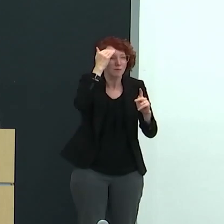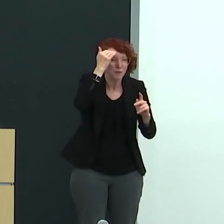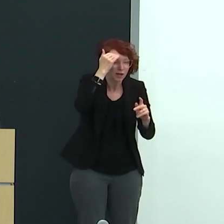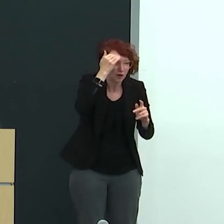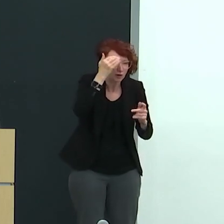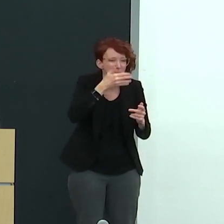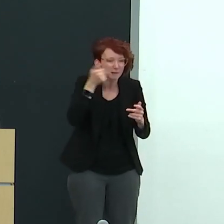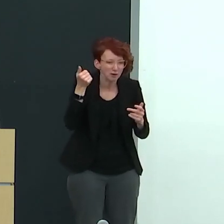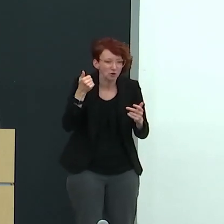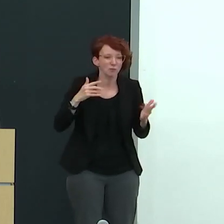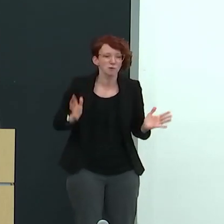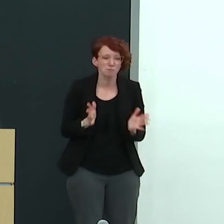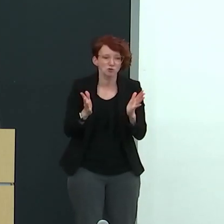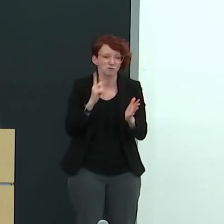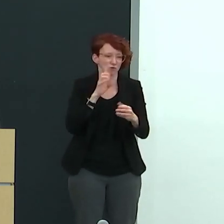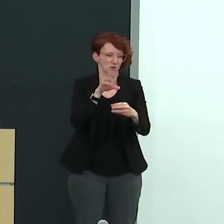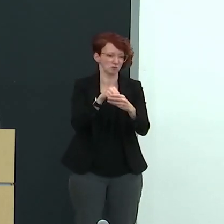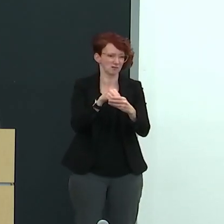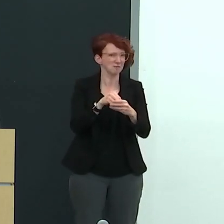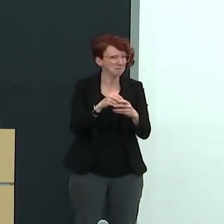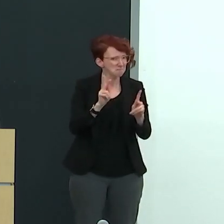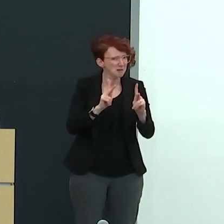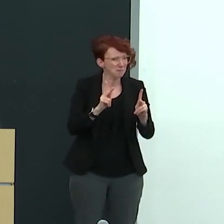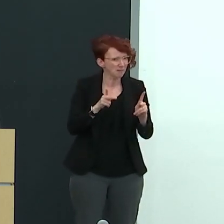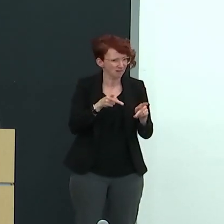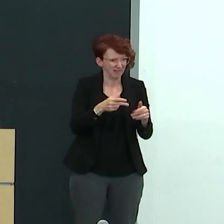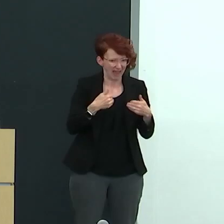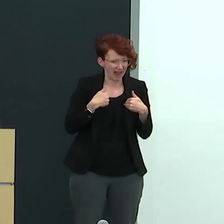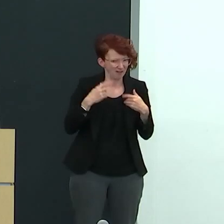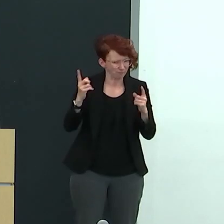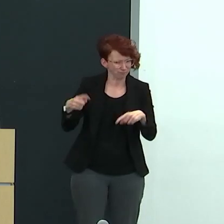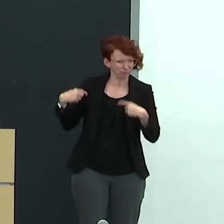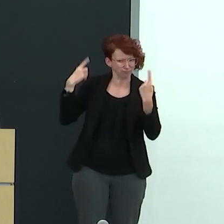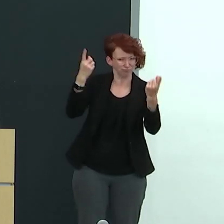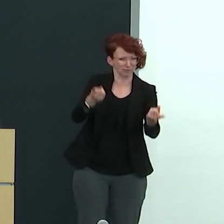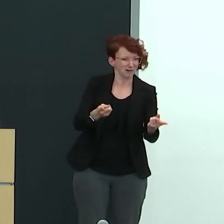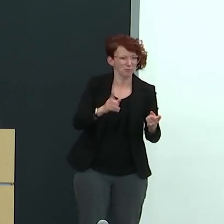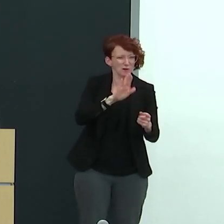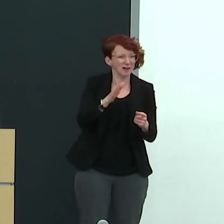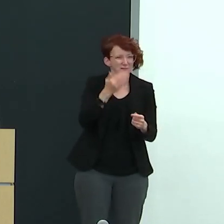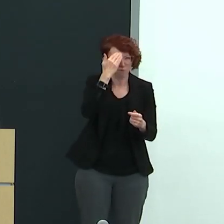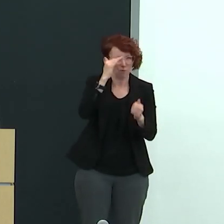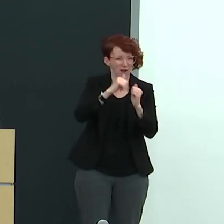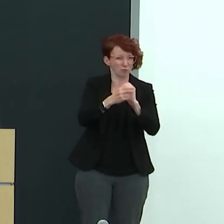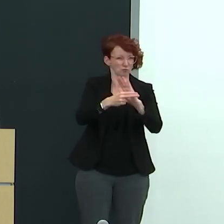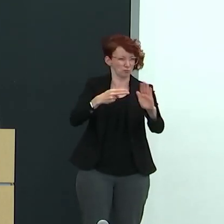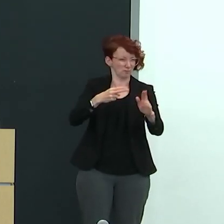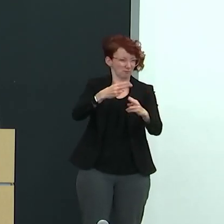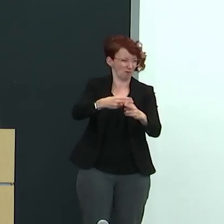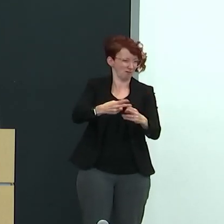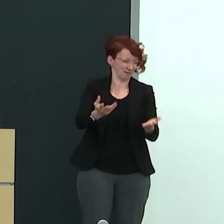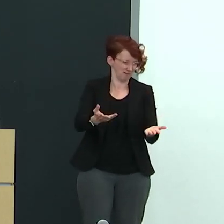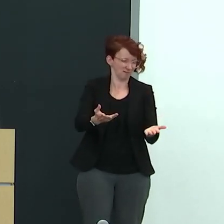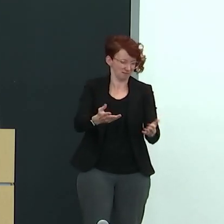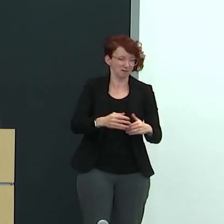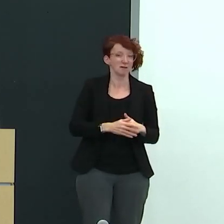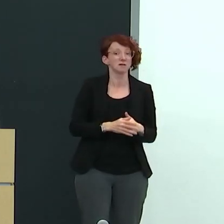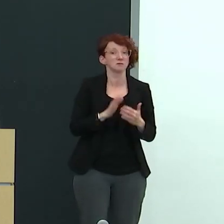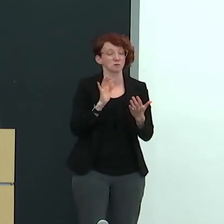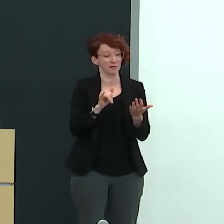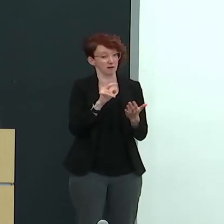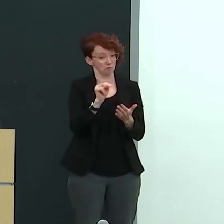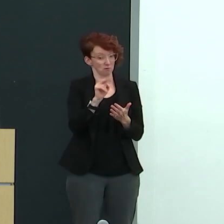for inclusivity. The vagueness of who qualifies as neurodiverse is further confounded by the depth and breadth